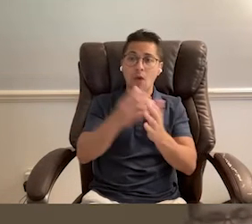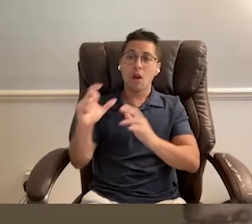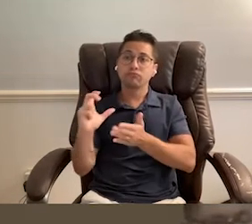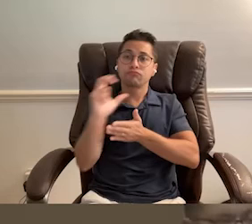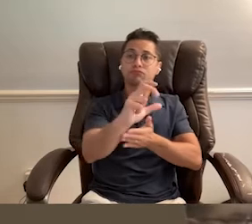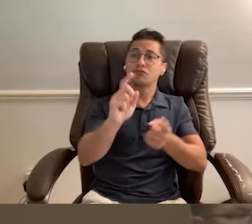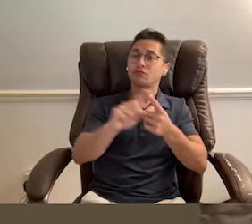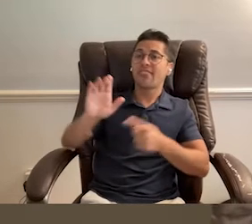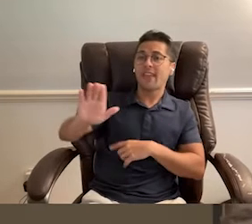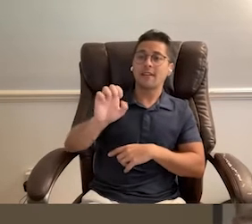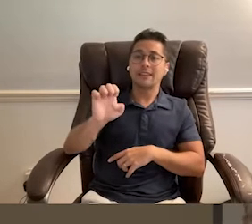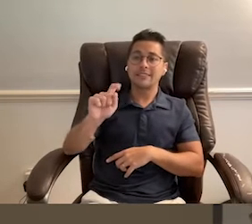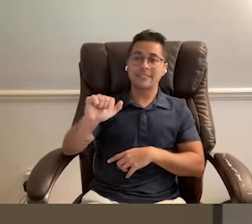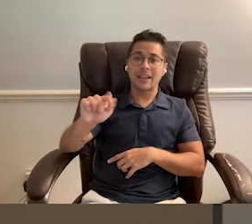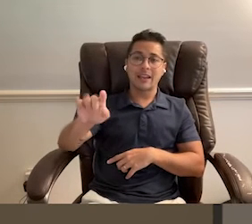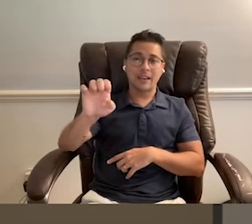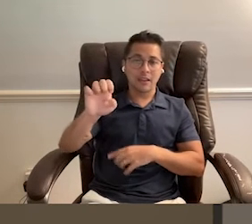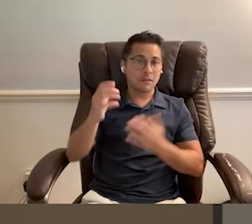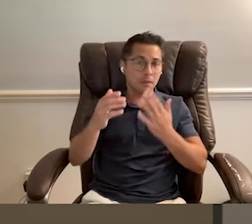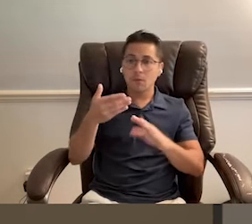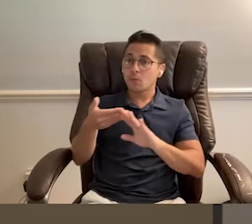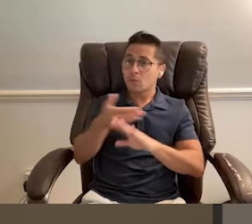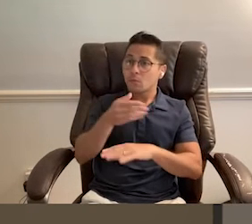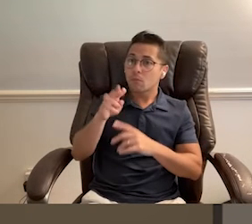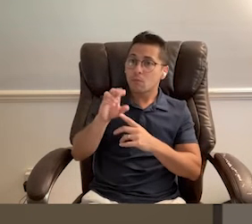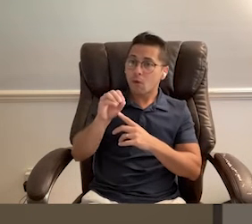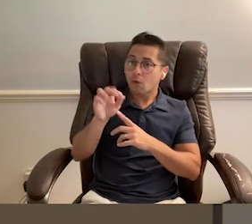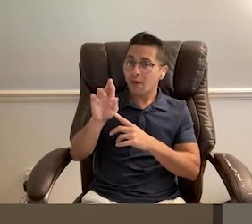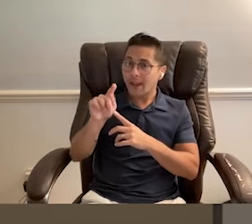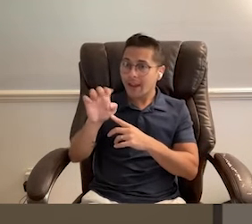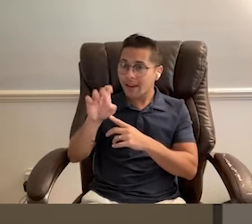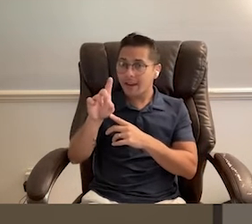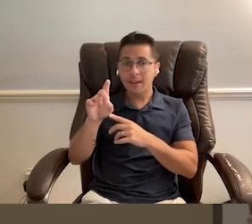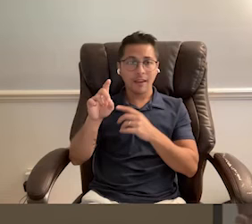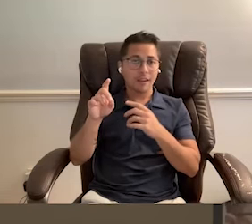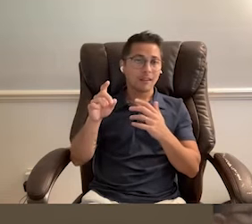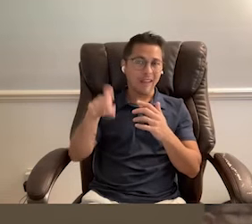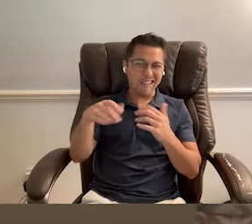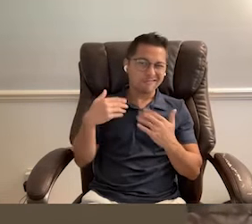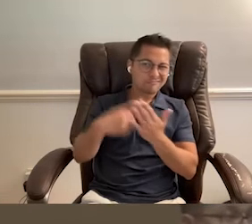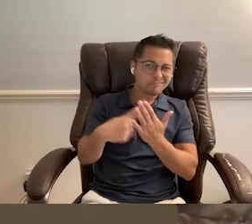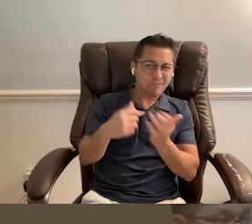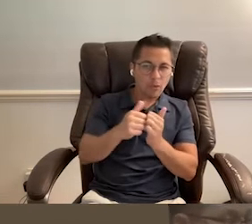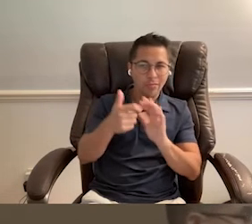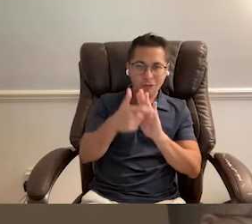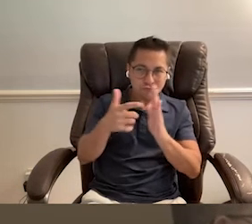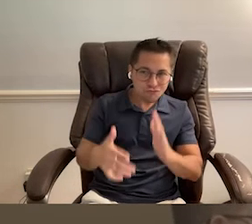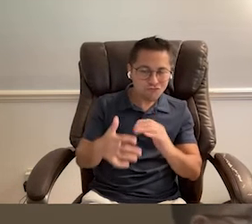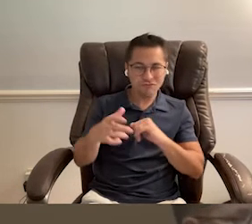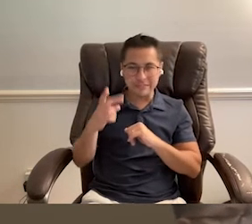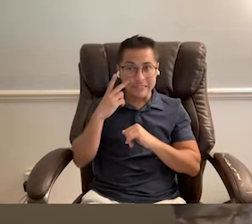their estate may have to be probated, there may be additional things, you would have to talk to an attorney and see how this new asset they